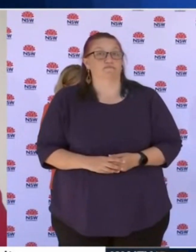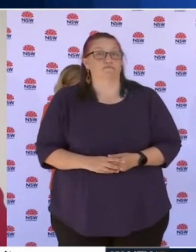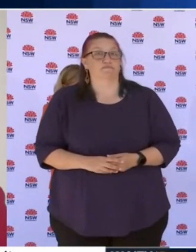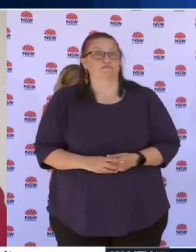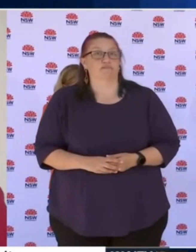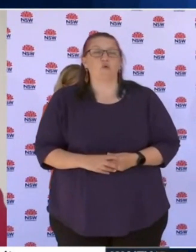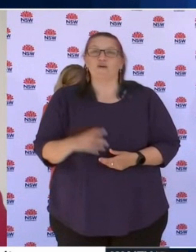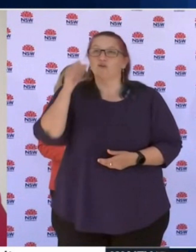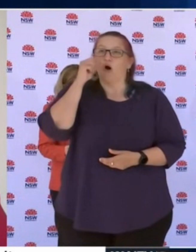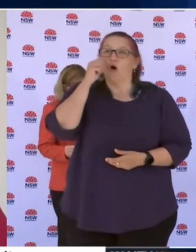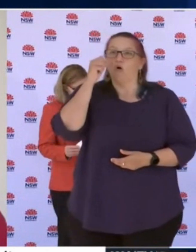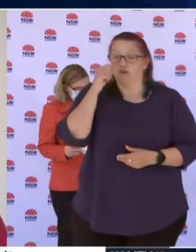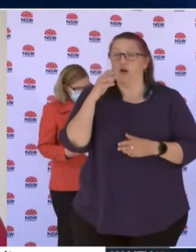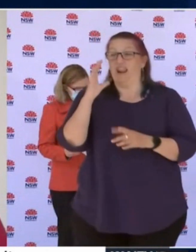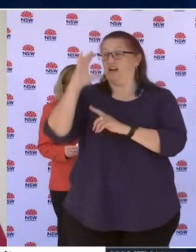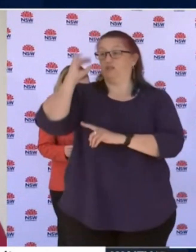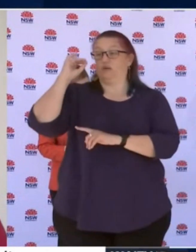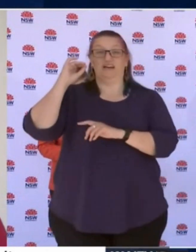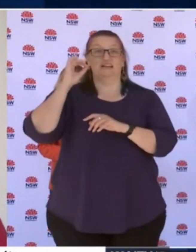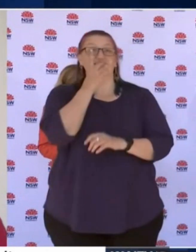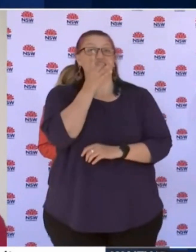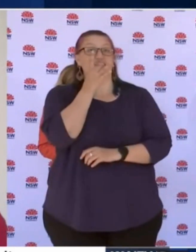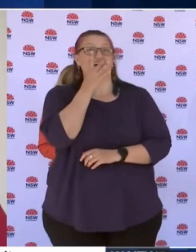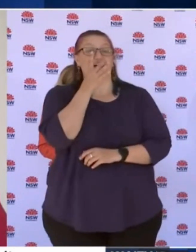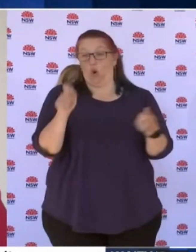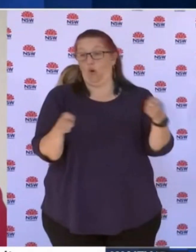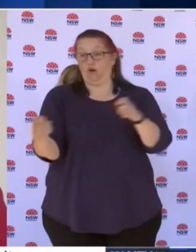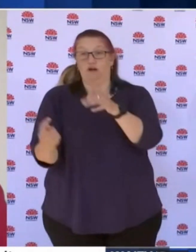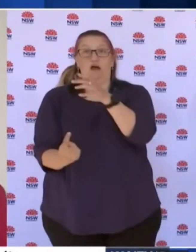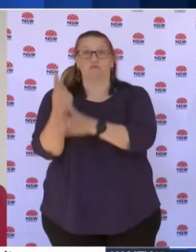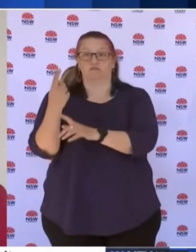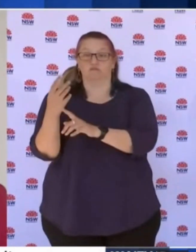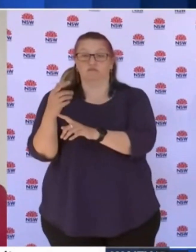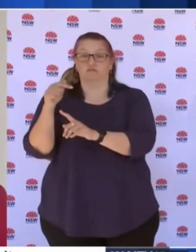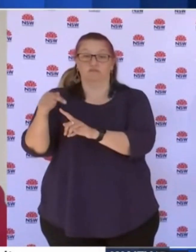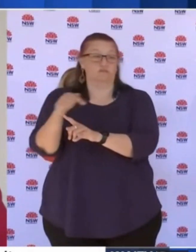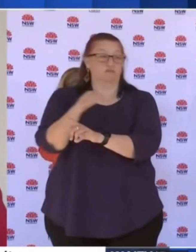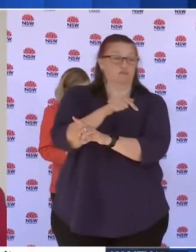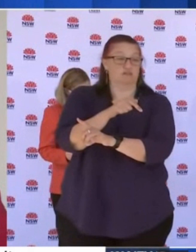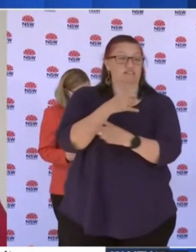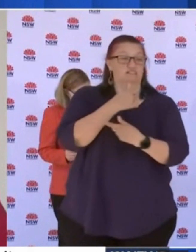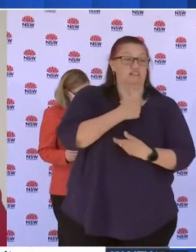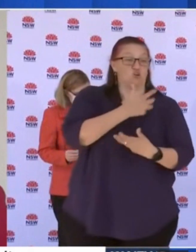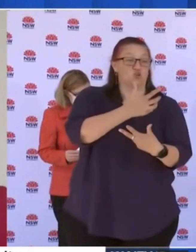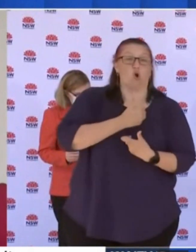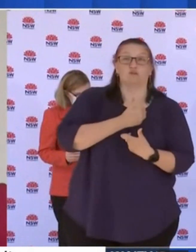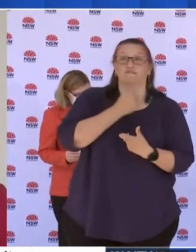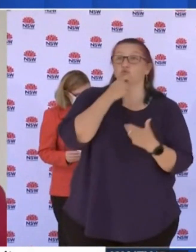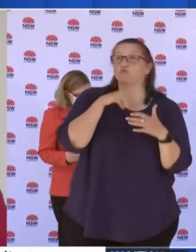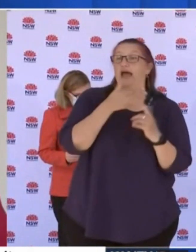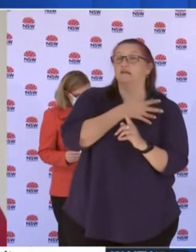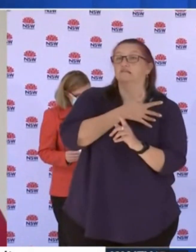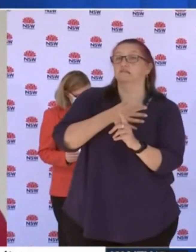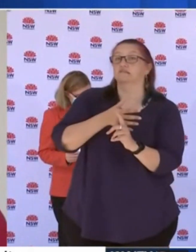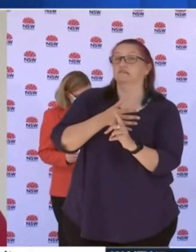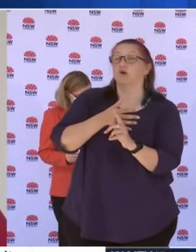lockdown. We anticipated that. I am relieved, I have to say, that the case numbers weren't as bad as what they could have been. Often